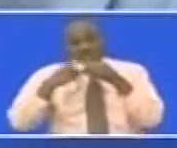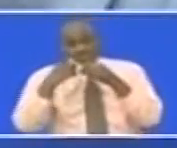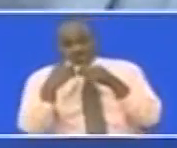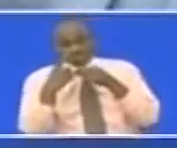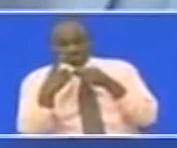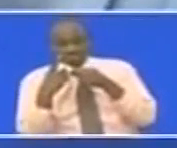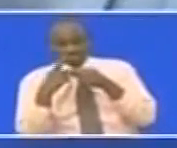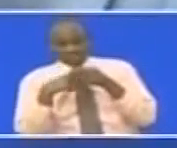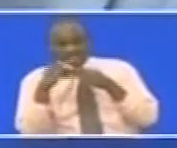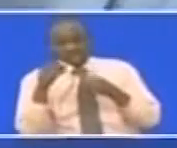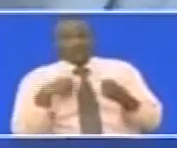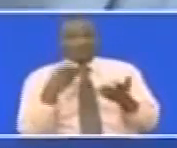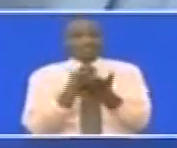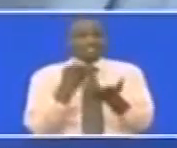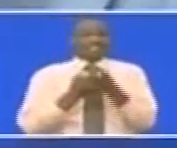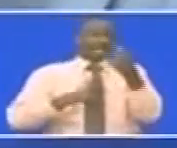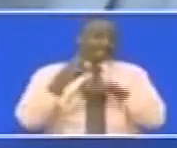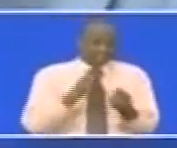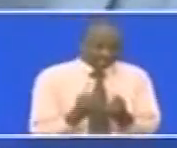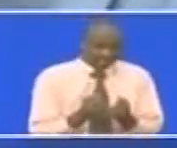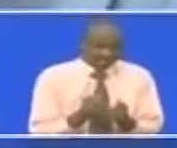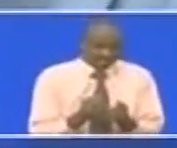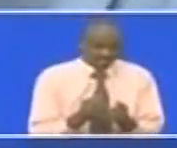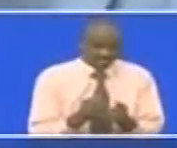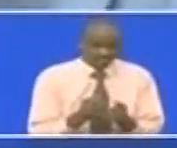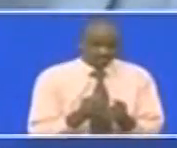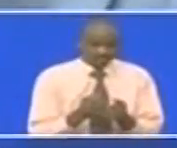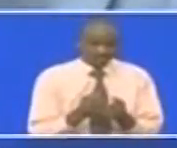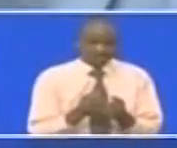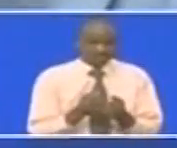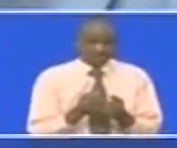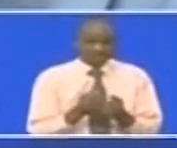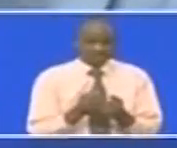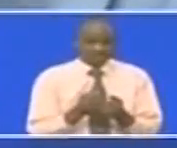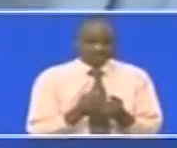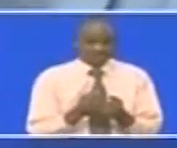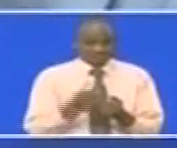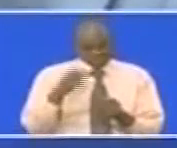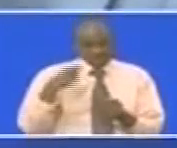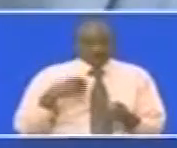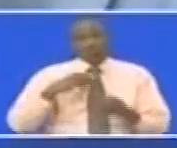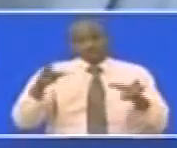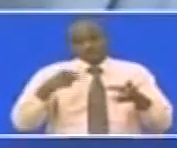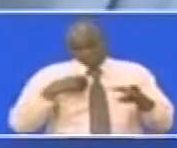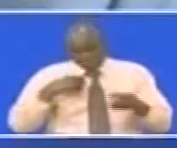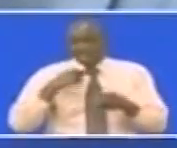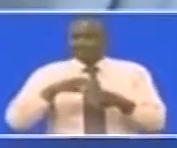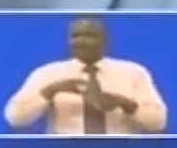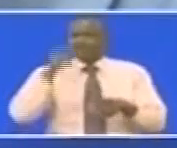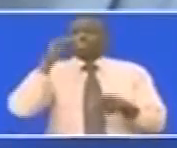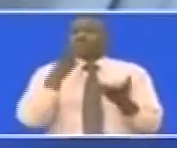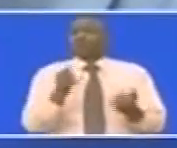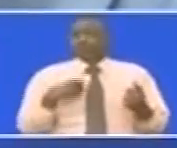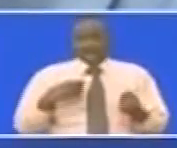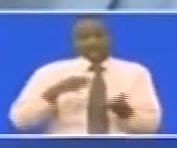61(0) of the Evidence Act to comment, make a finding and a holding on the basis of the said